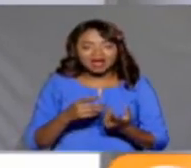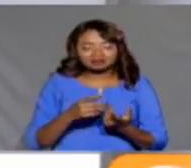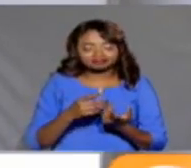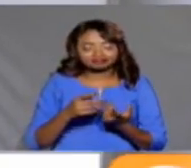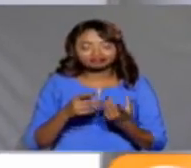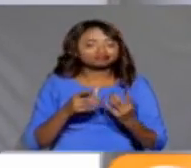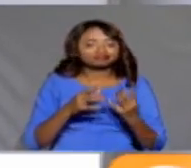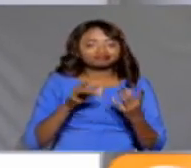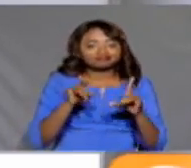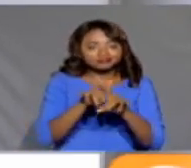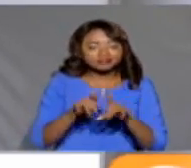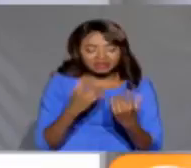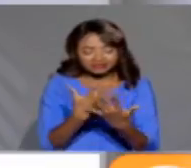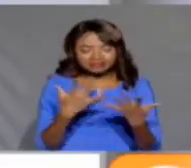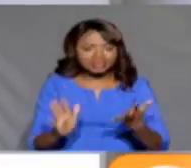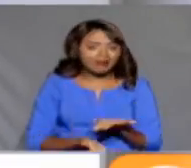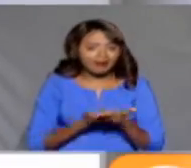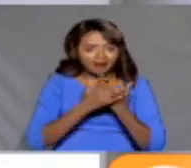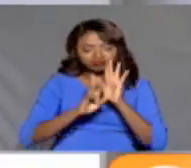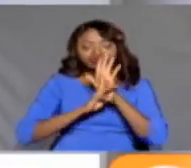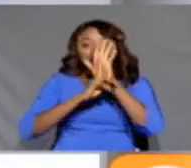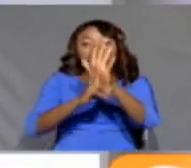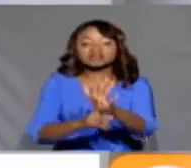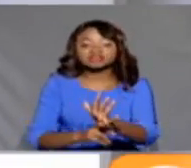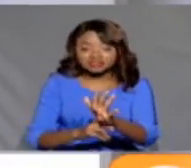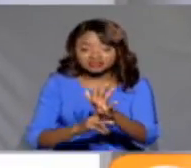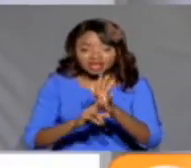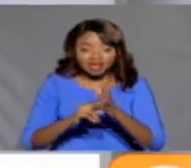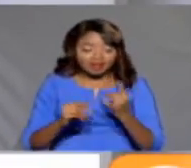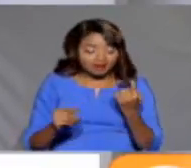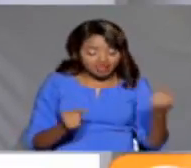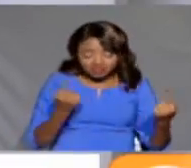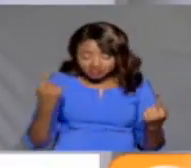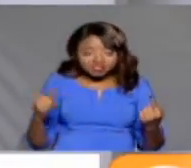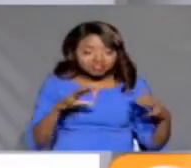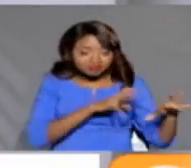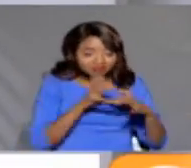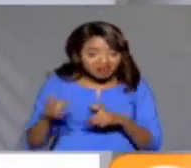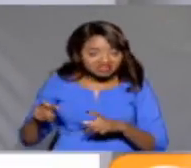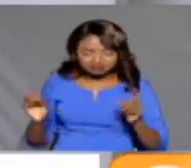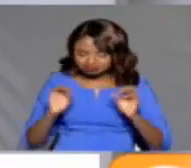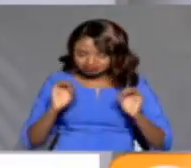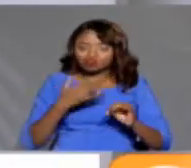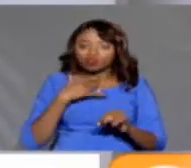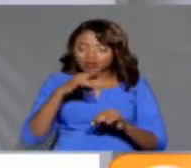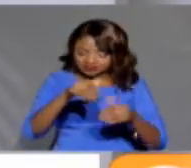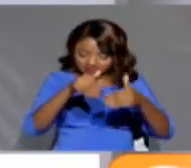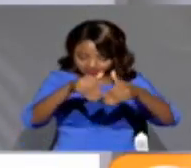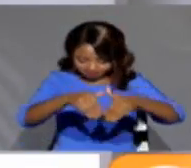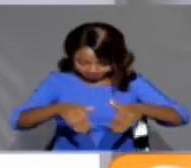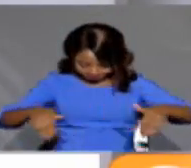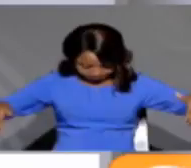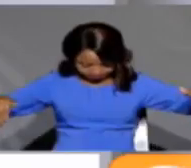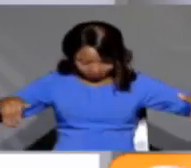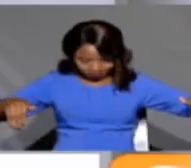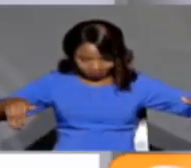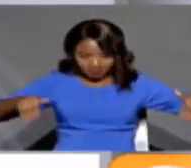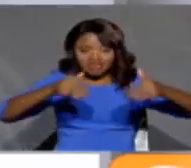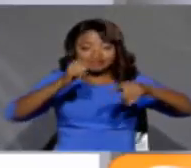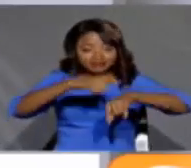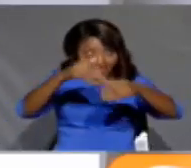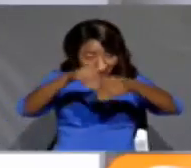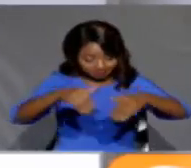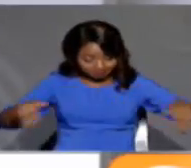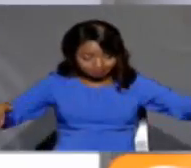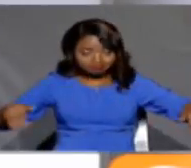you like, or in any way associated with either side of this this conflict that is going on, because that then gives a bad name